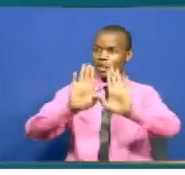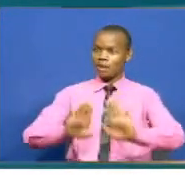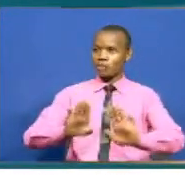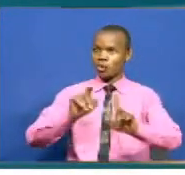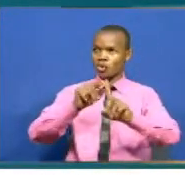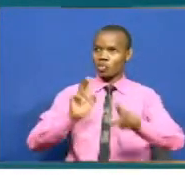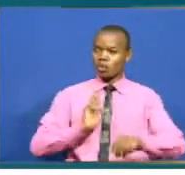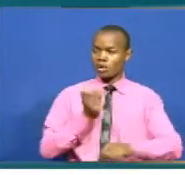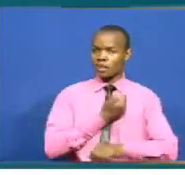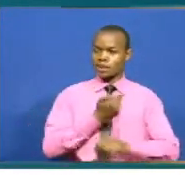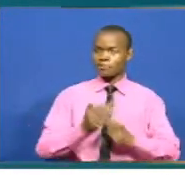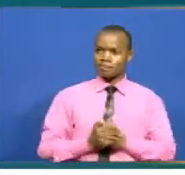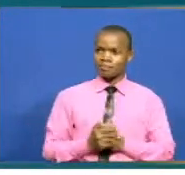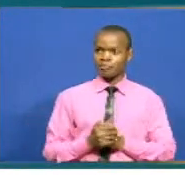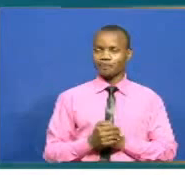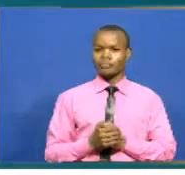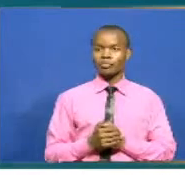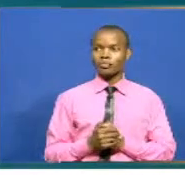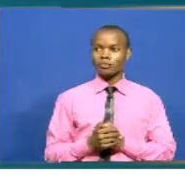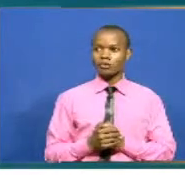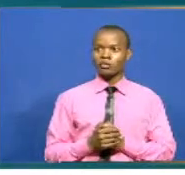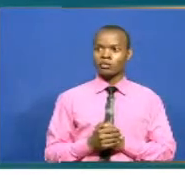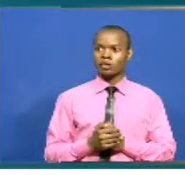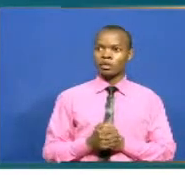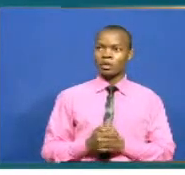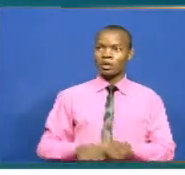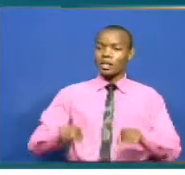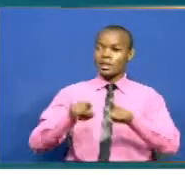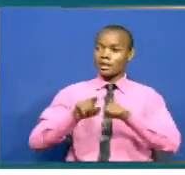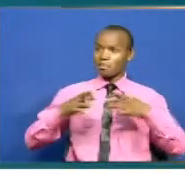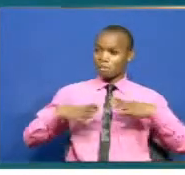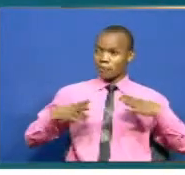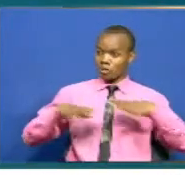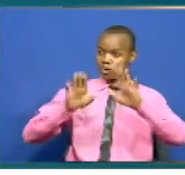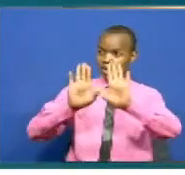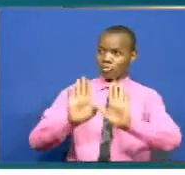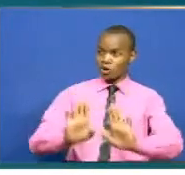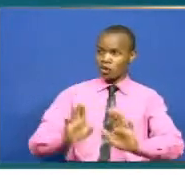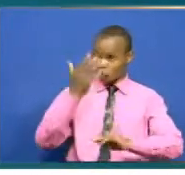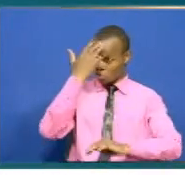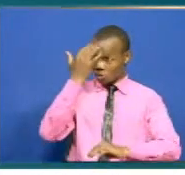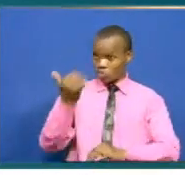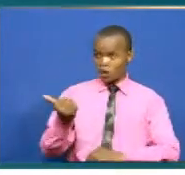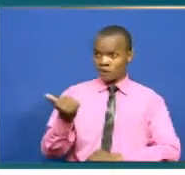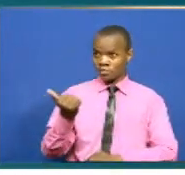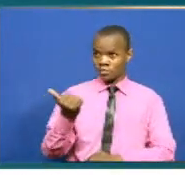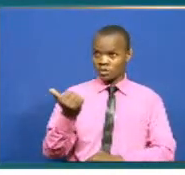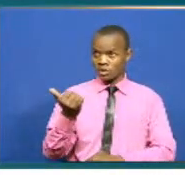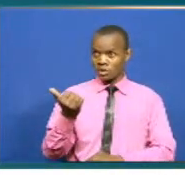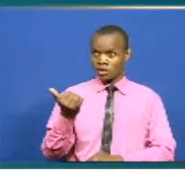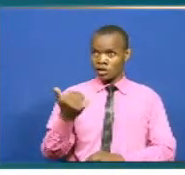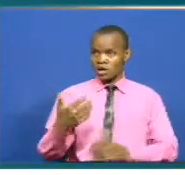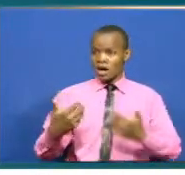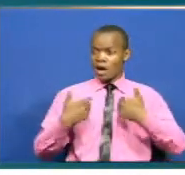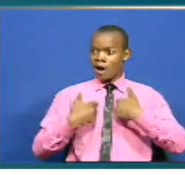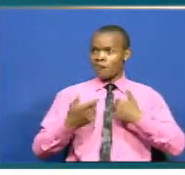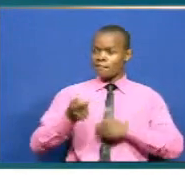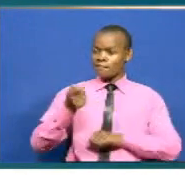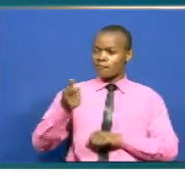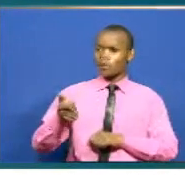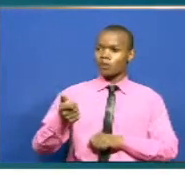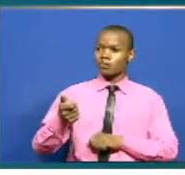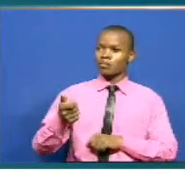When it comes to population now, it is also equally as important. I can contest there are very few and